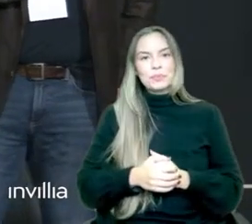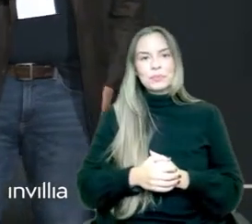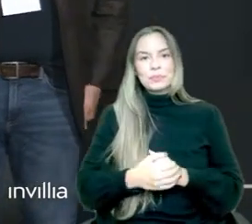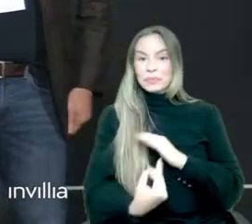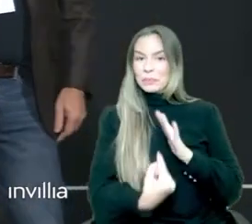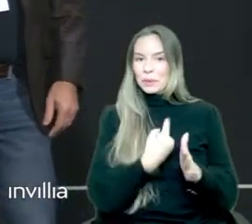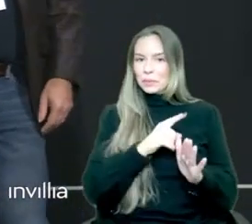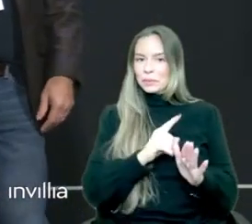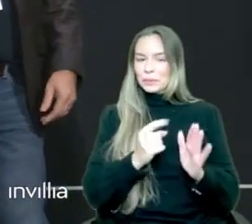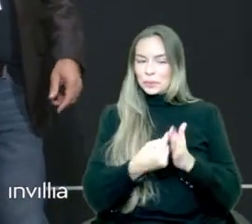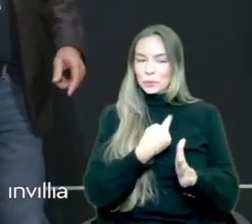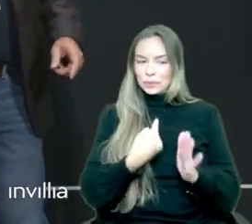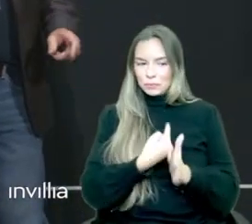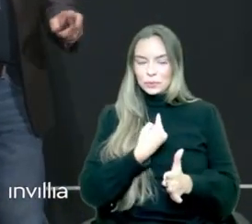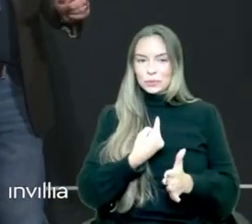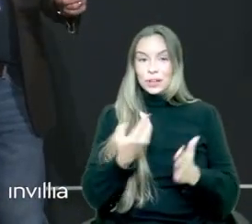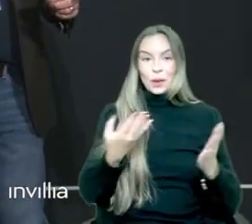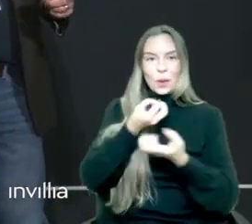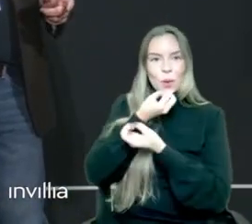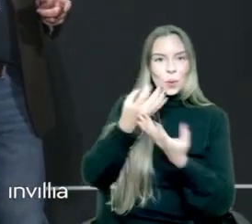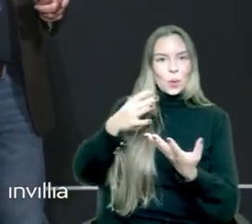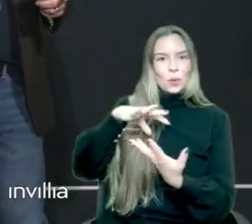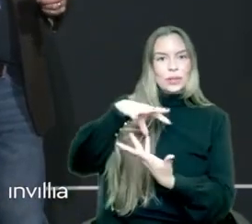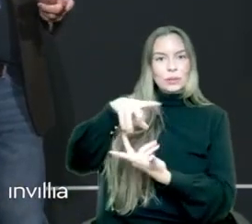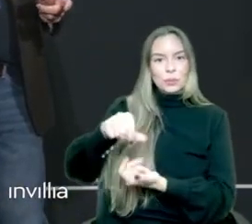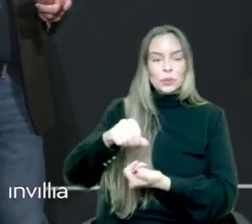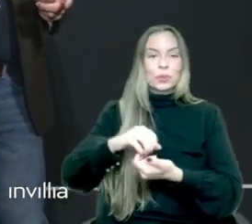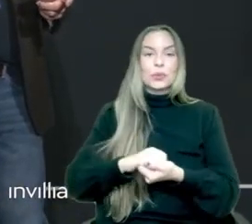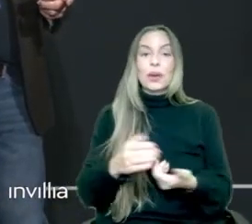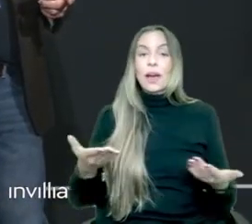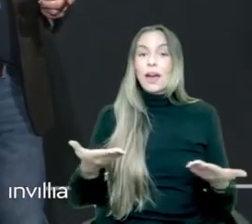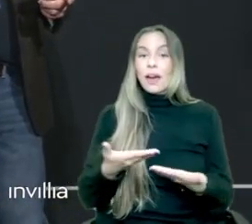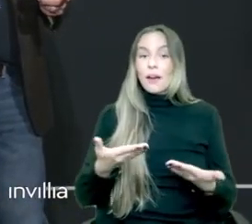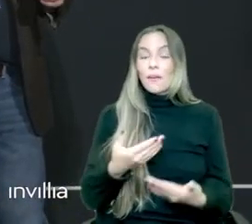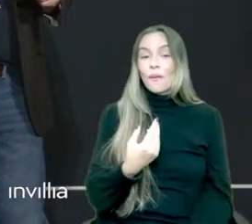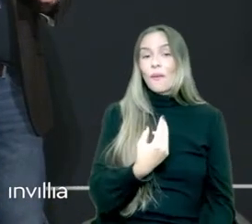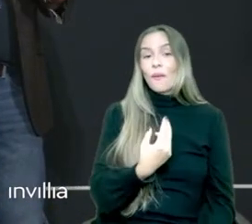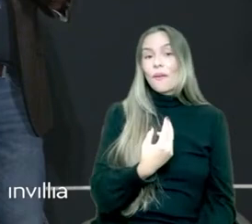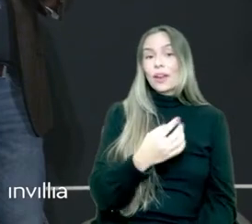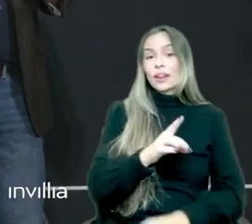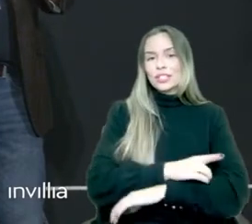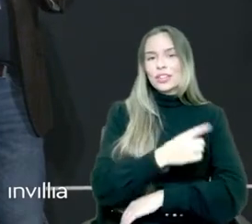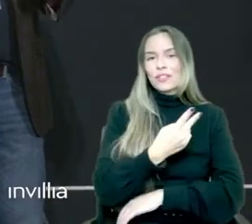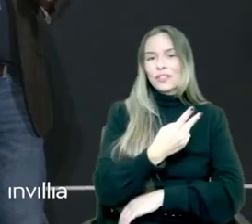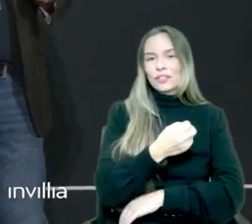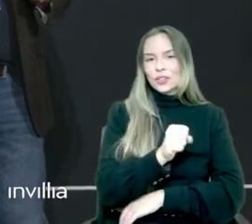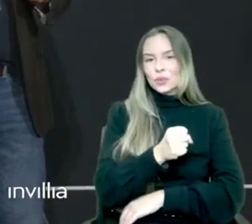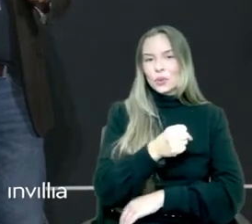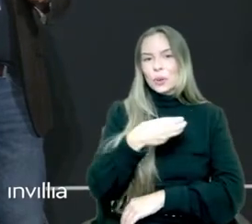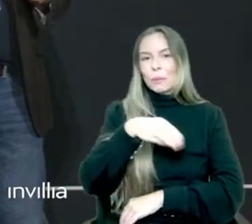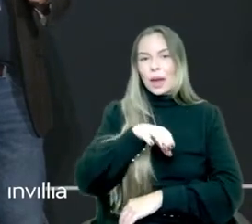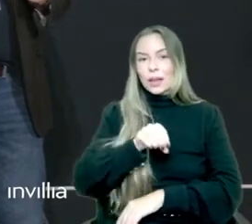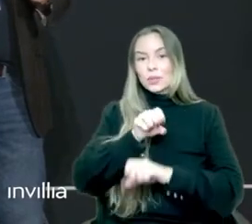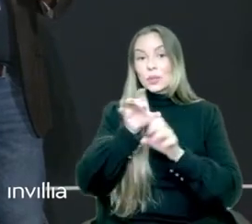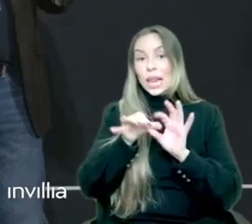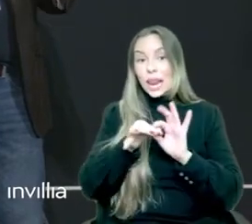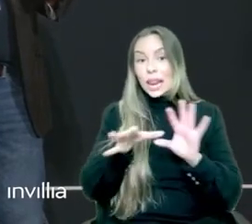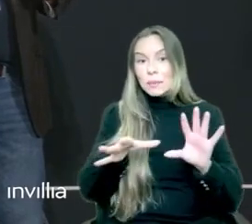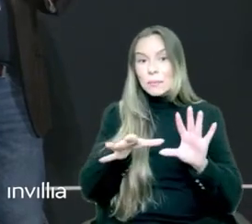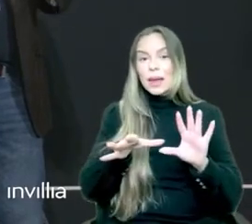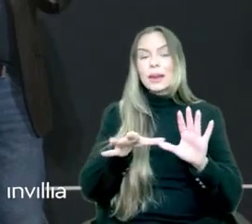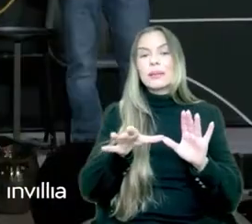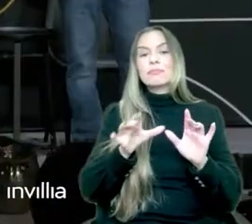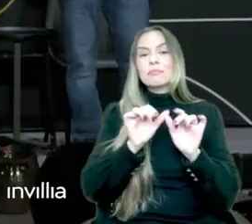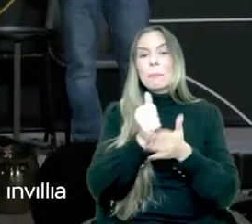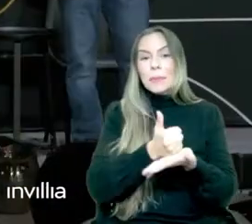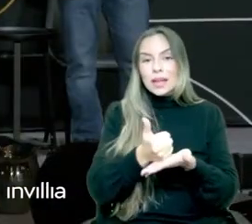world. Yeah, so on March 28th, we released a base model called Jamba. It's the